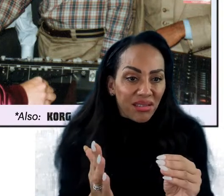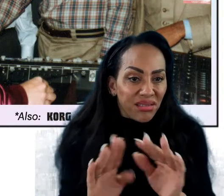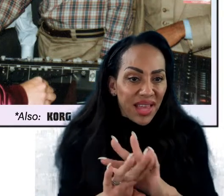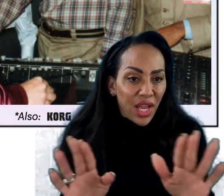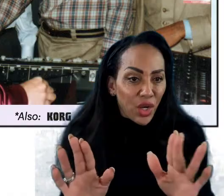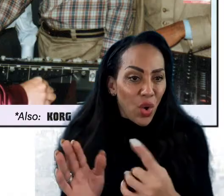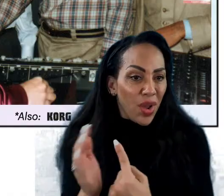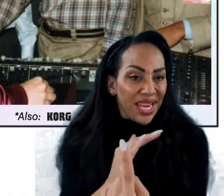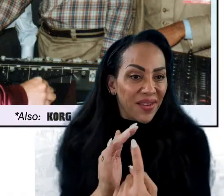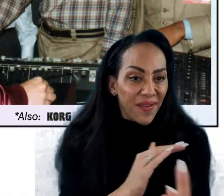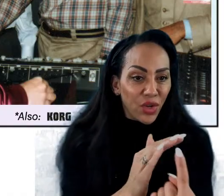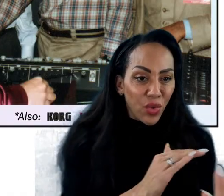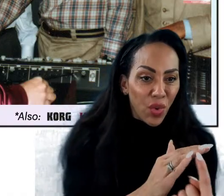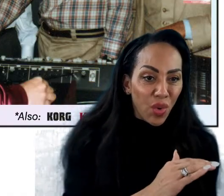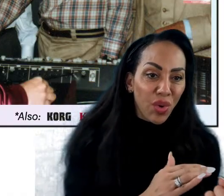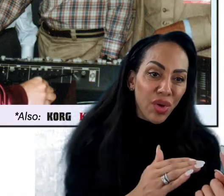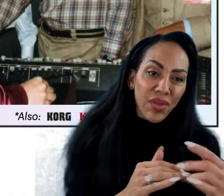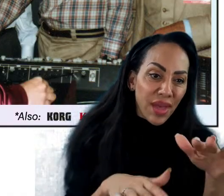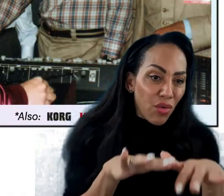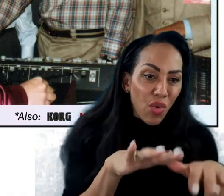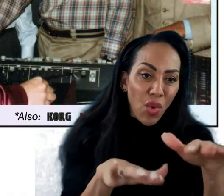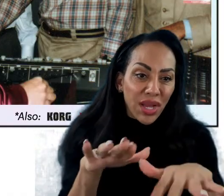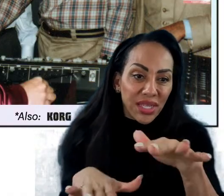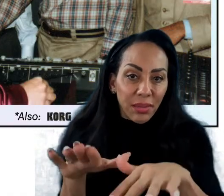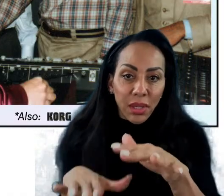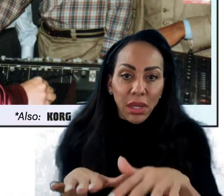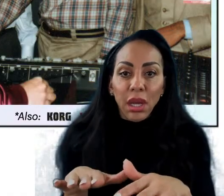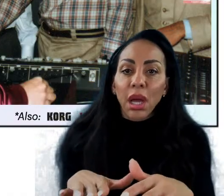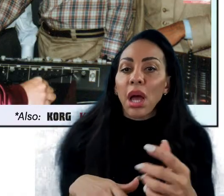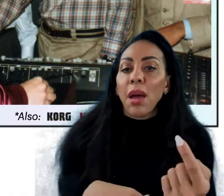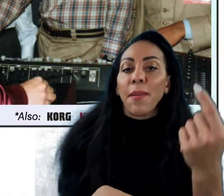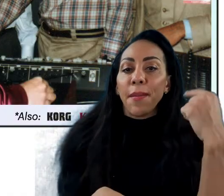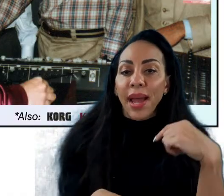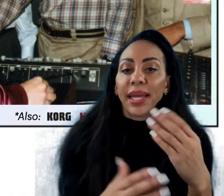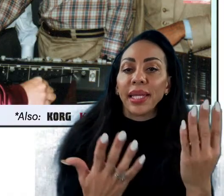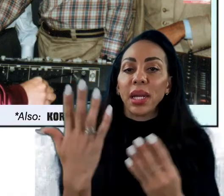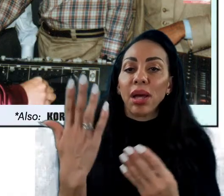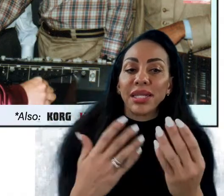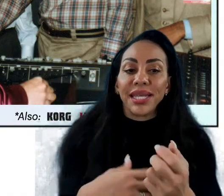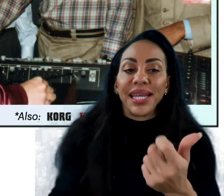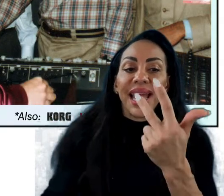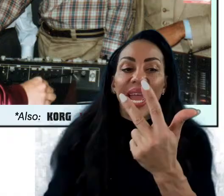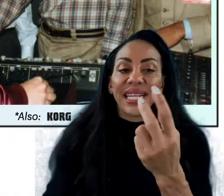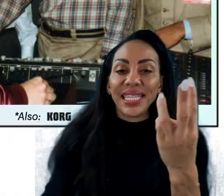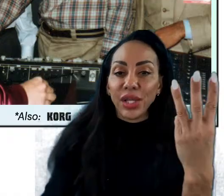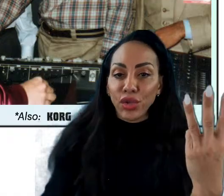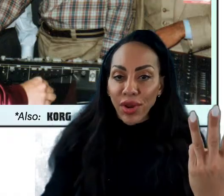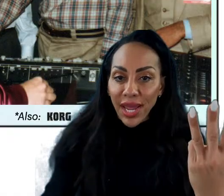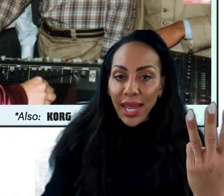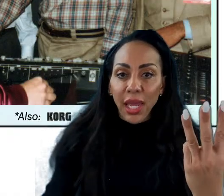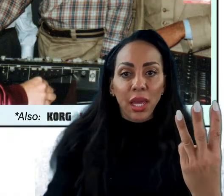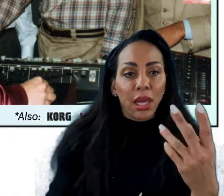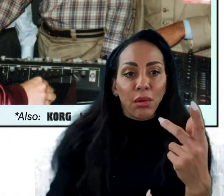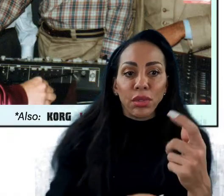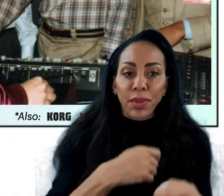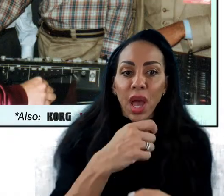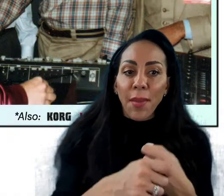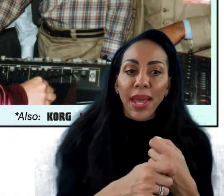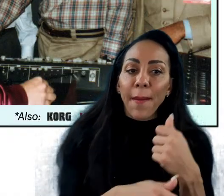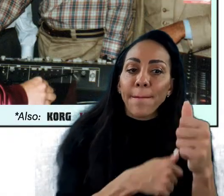Maybe they didn't say that. But in 1983, synths were becoming very popular. A lot of the music was driven by synthesizer music. It was becoming a real